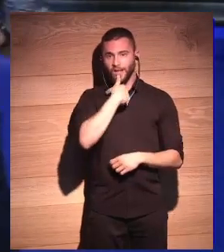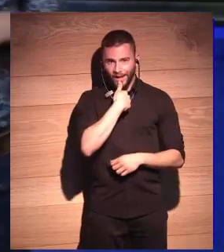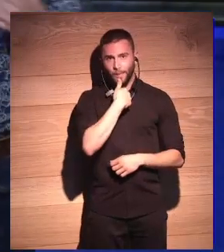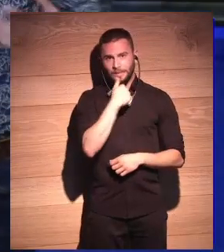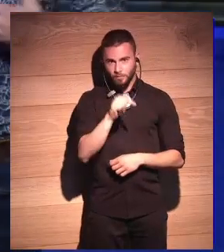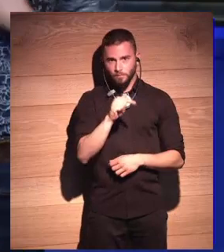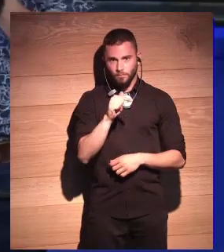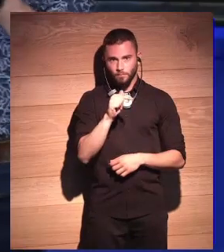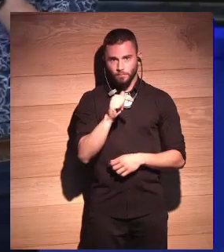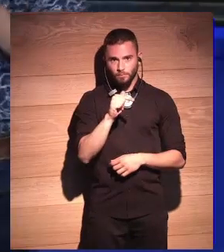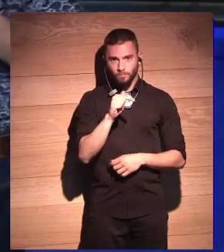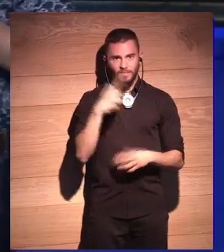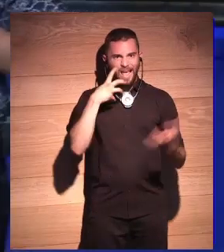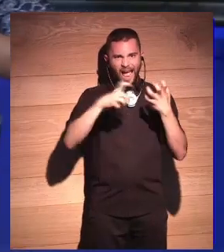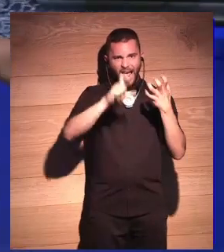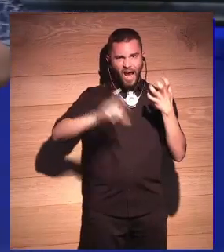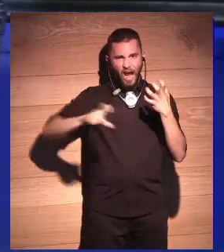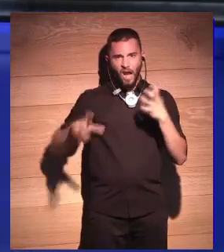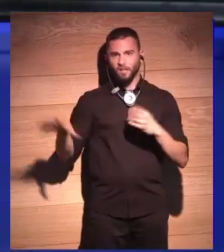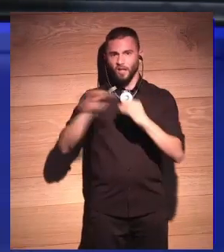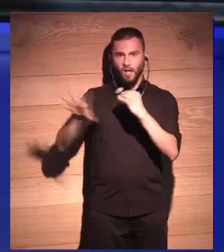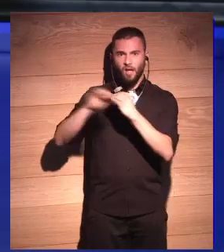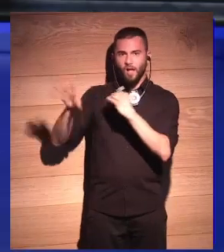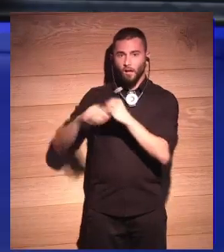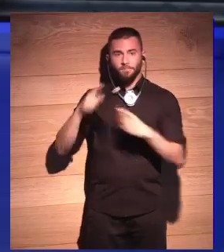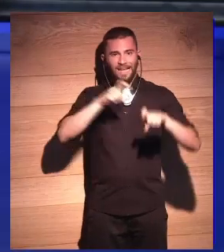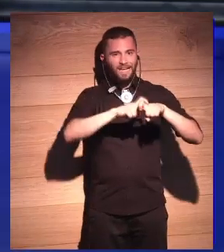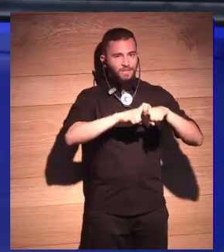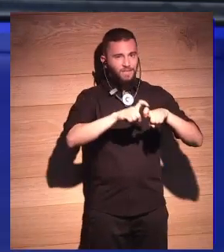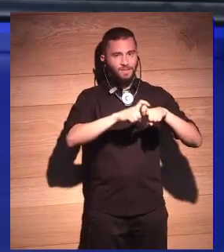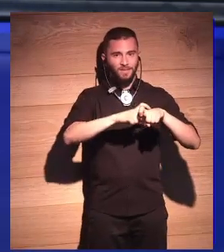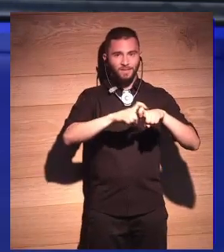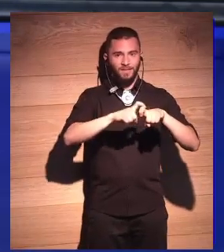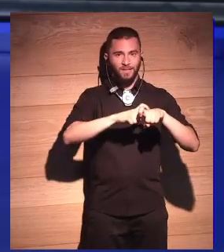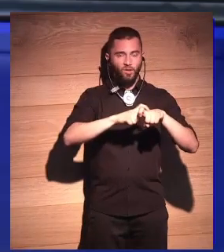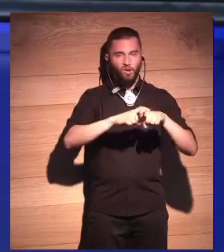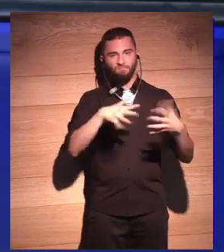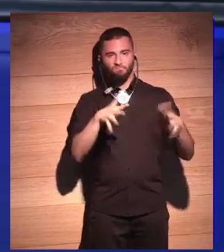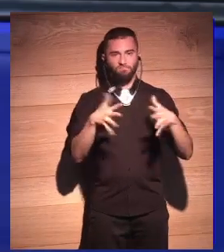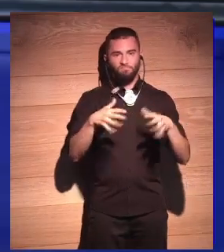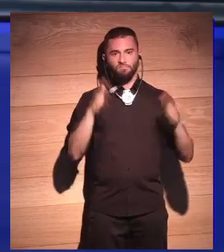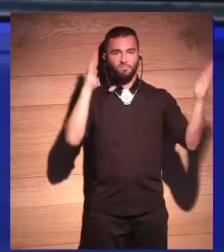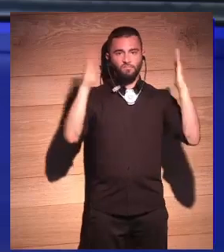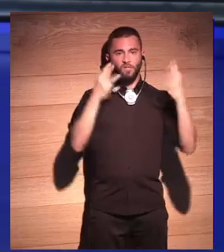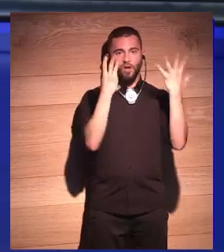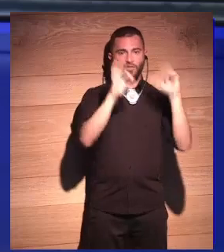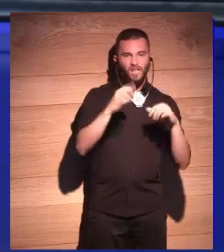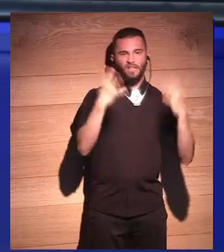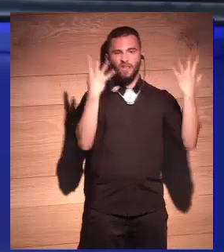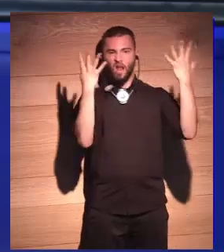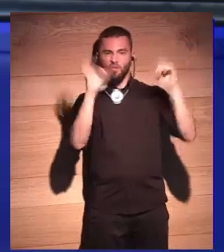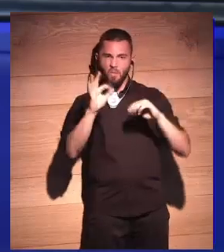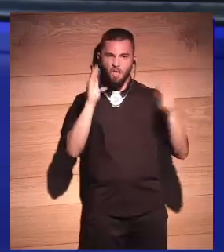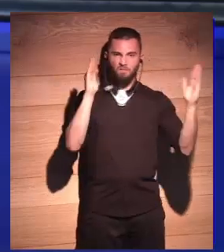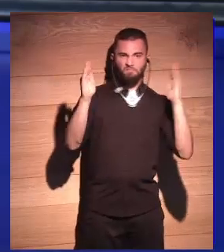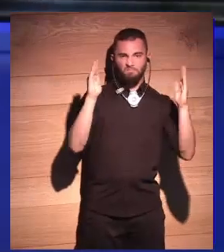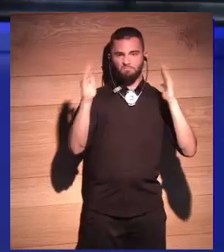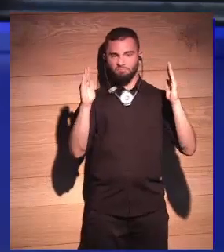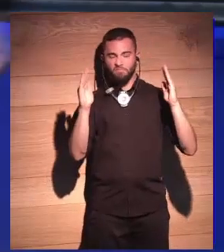it. The style was sort of 80s, 90s fairground aesthetic, airbrushed,